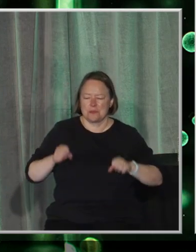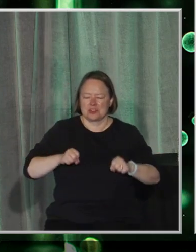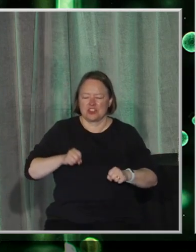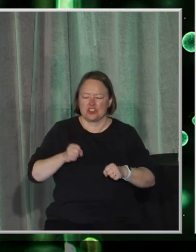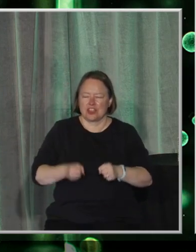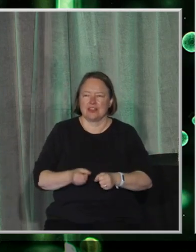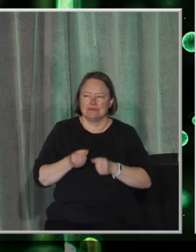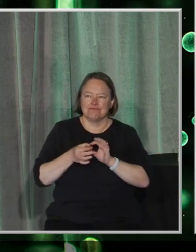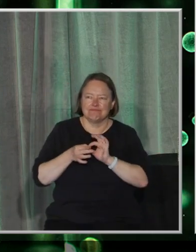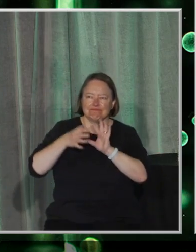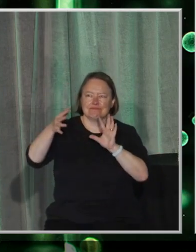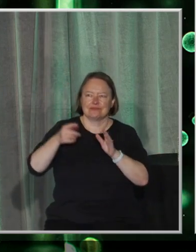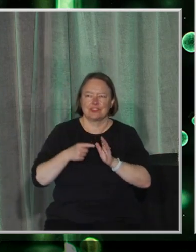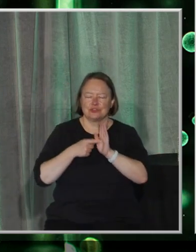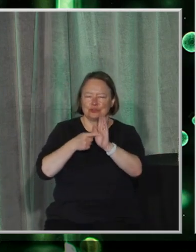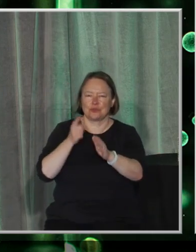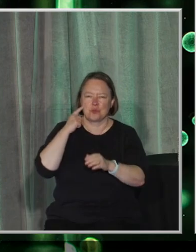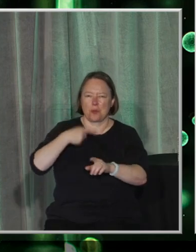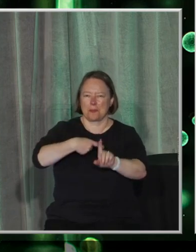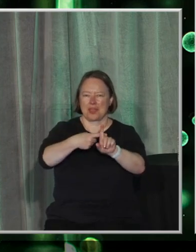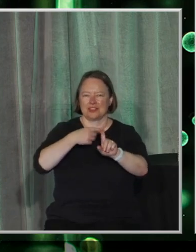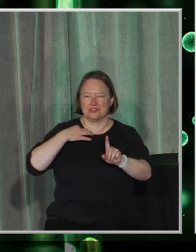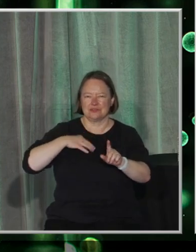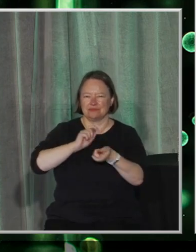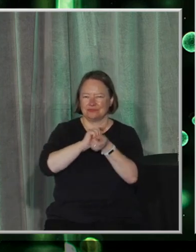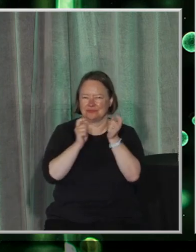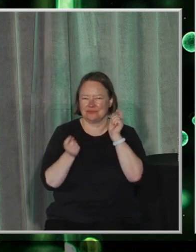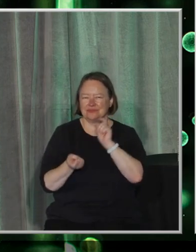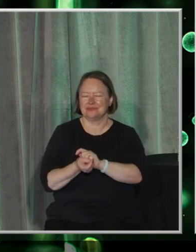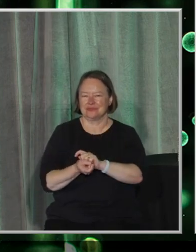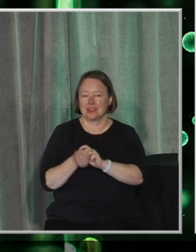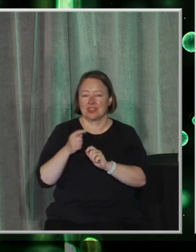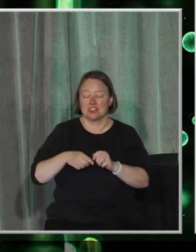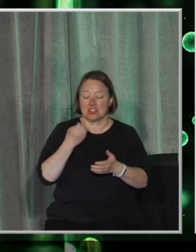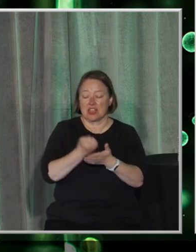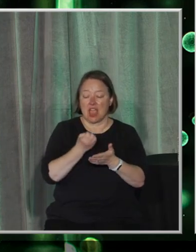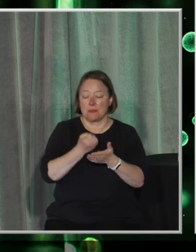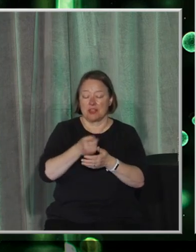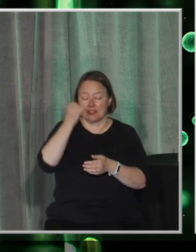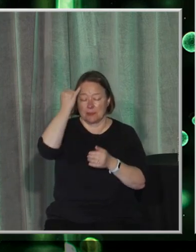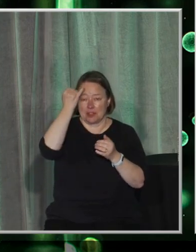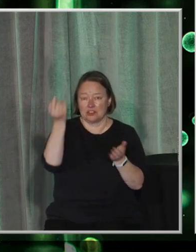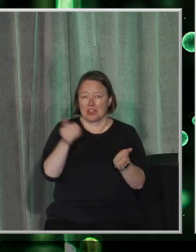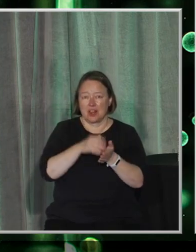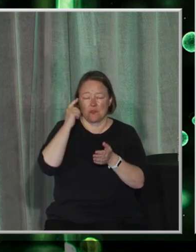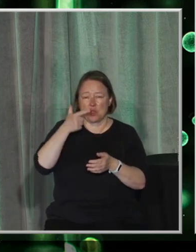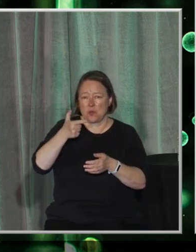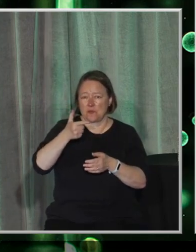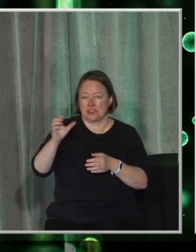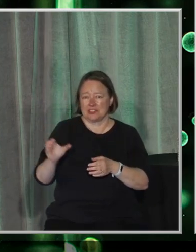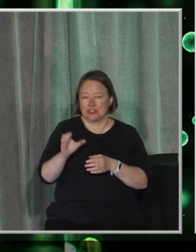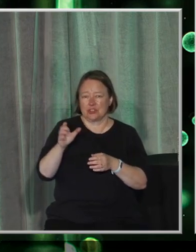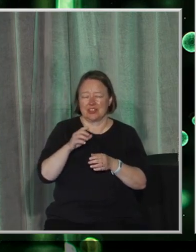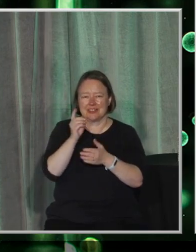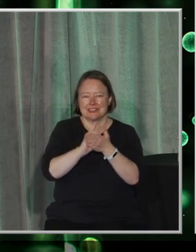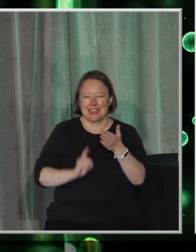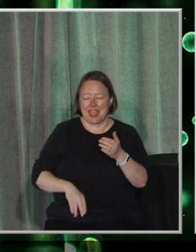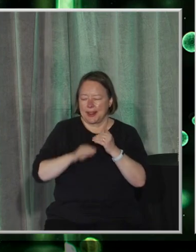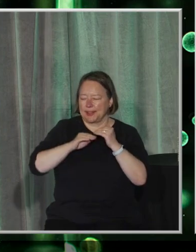drive positive change. And much like an economy reimagined for the 21st century, design is never